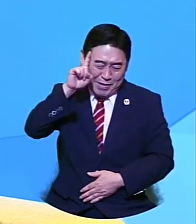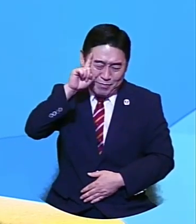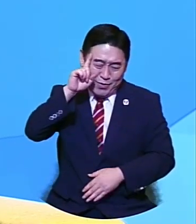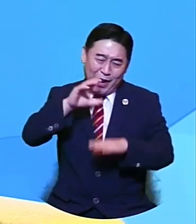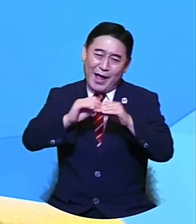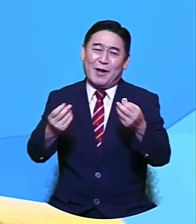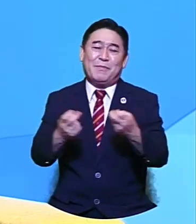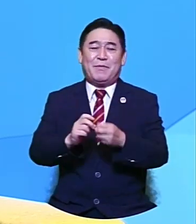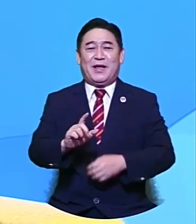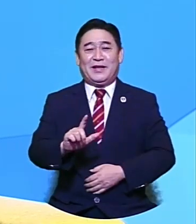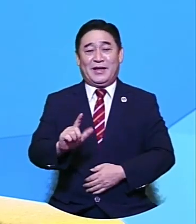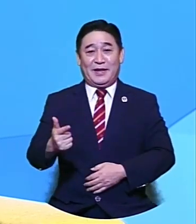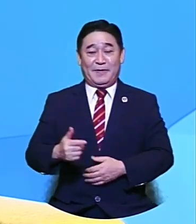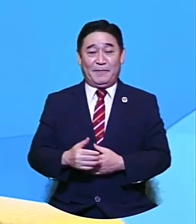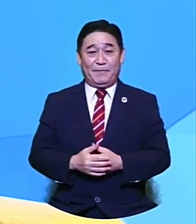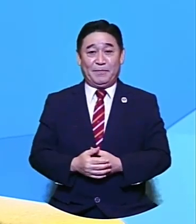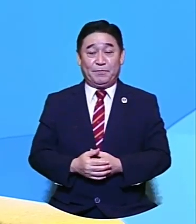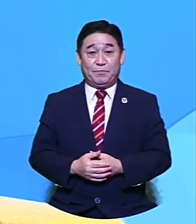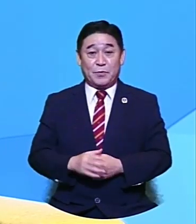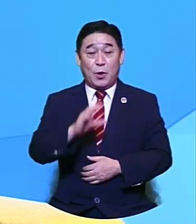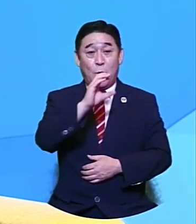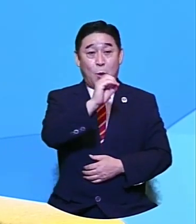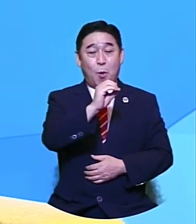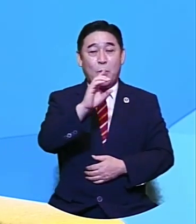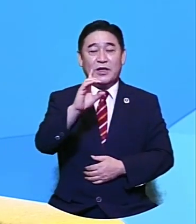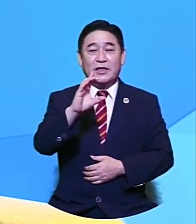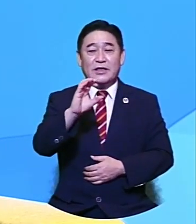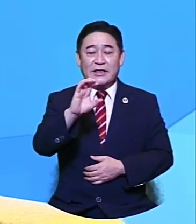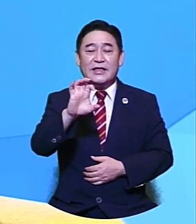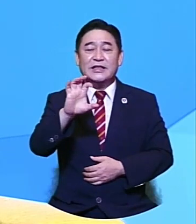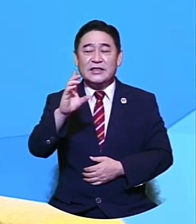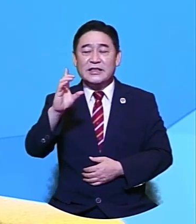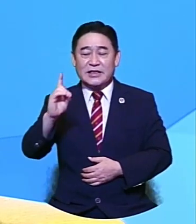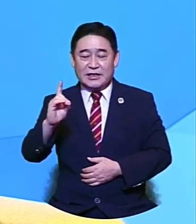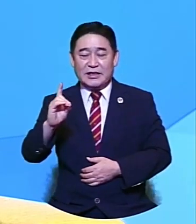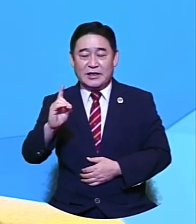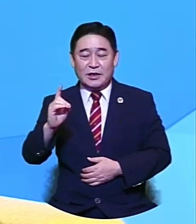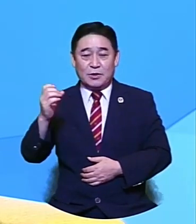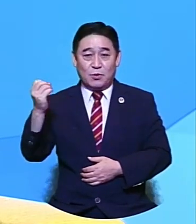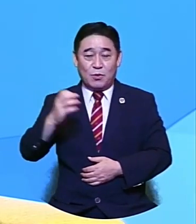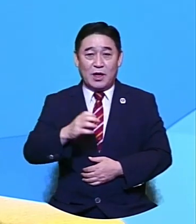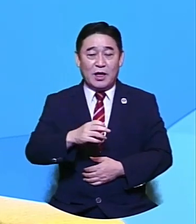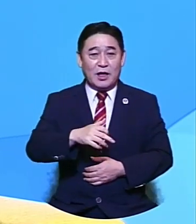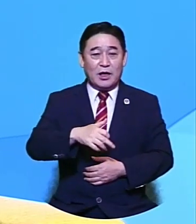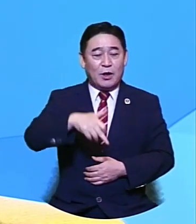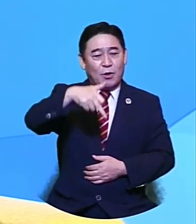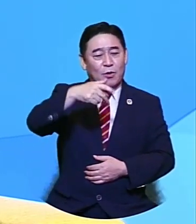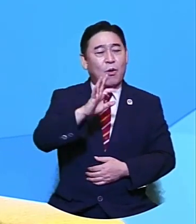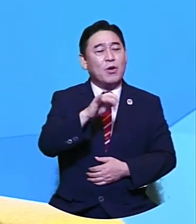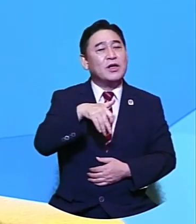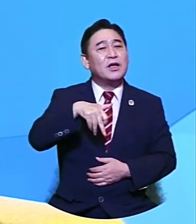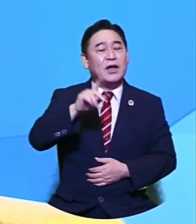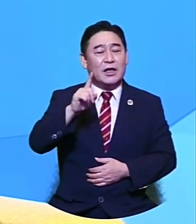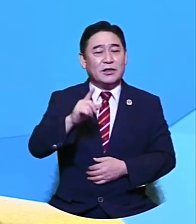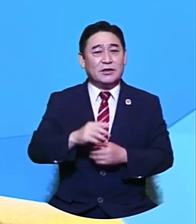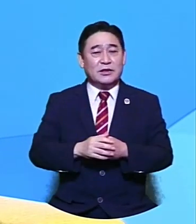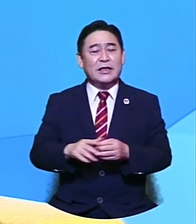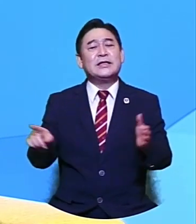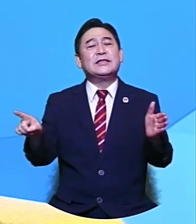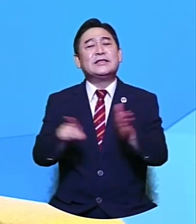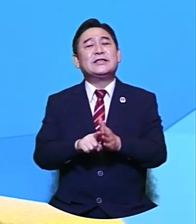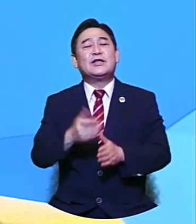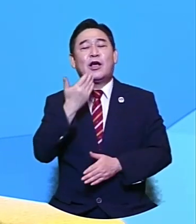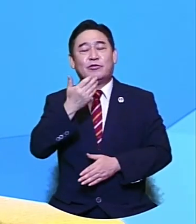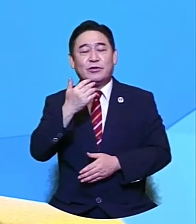as OECD, DOC, and COICA, they are trying to establish the credible kind of indicator. It is